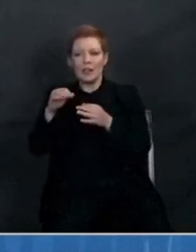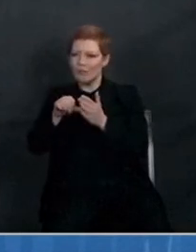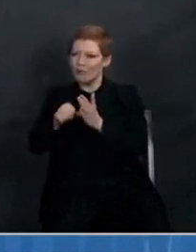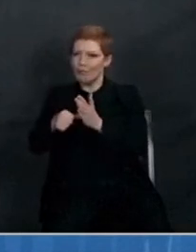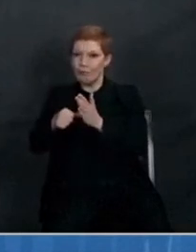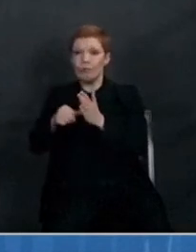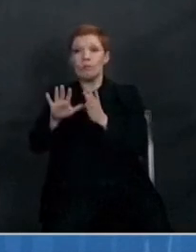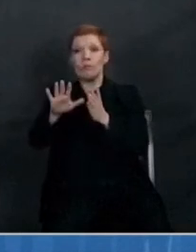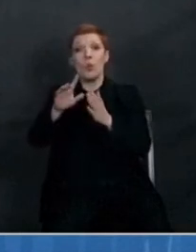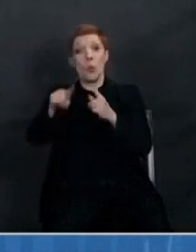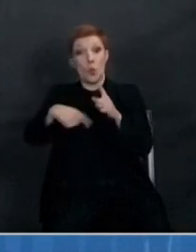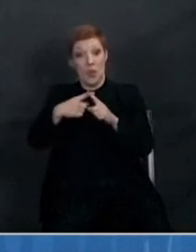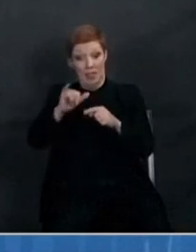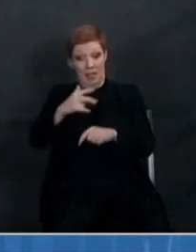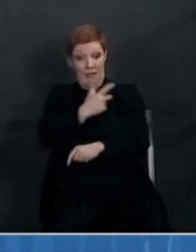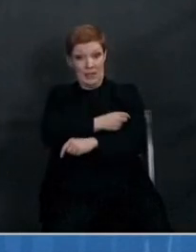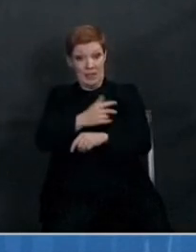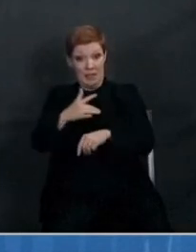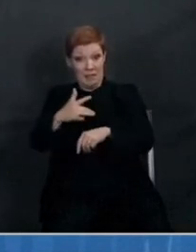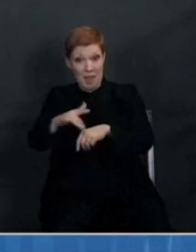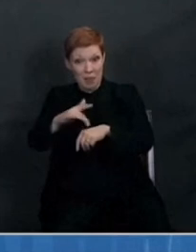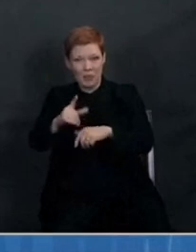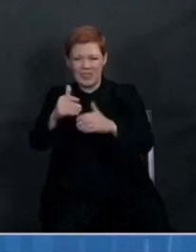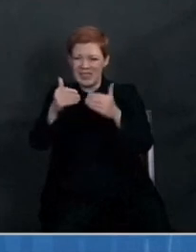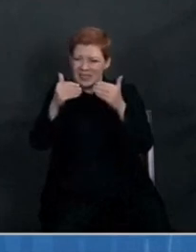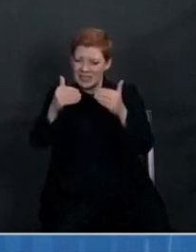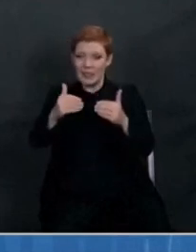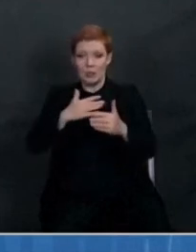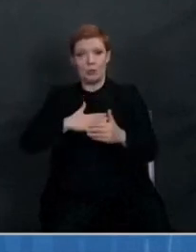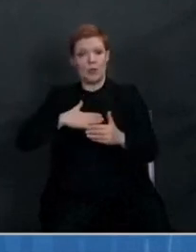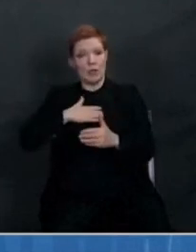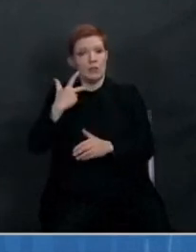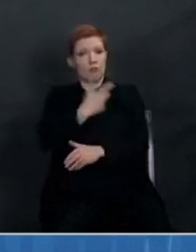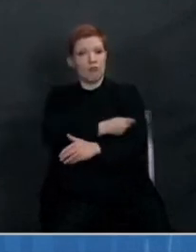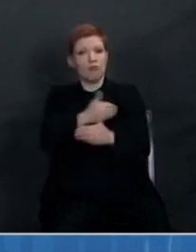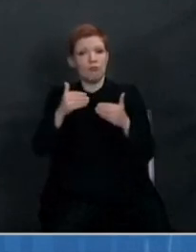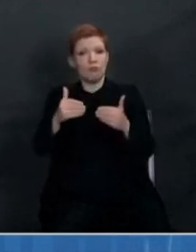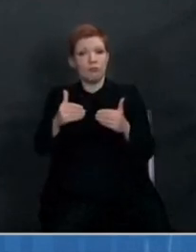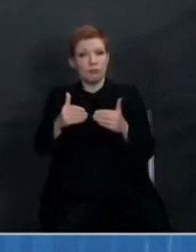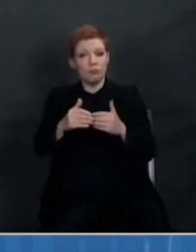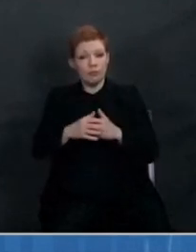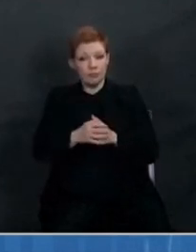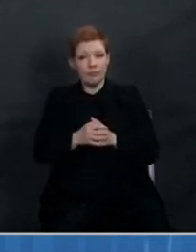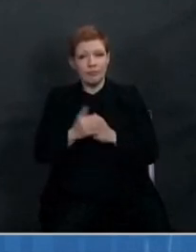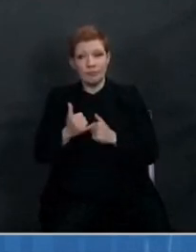please get vaccinated. So I'll stop there and hand it over to Dr. Nunez-Smith.